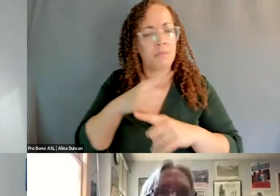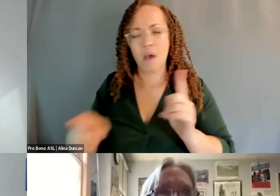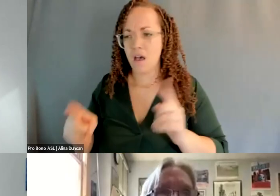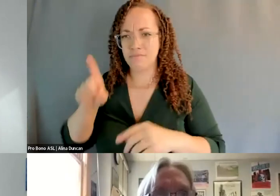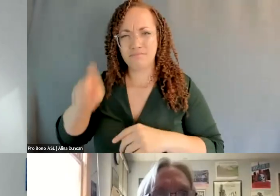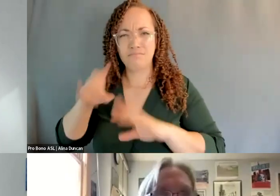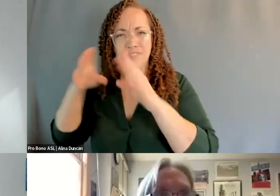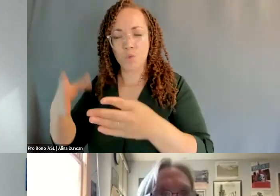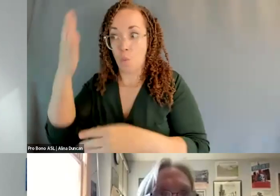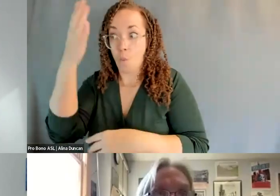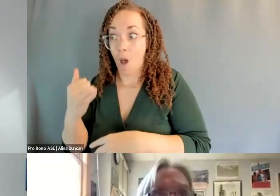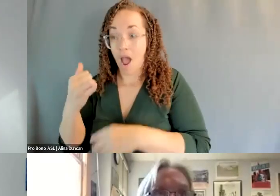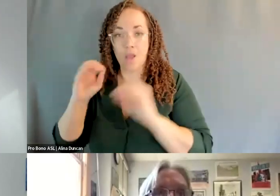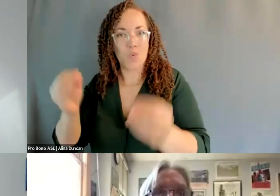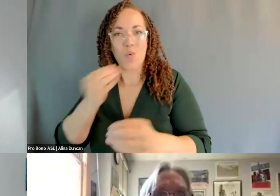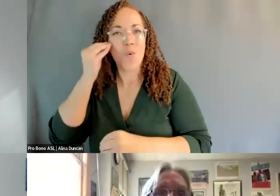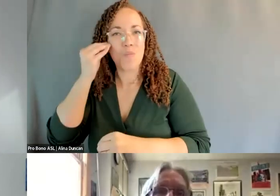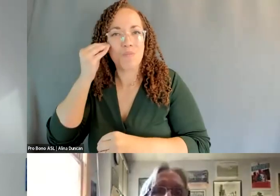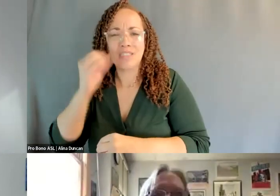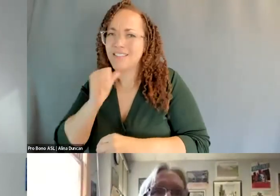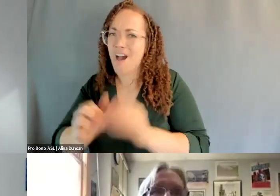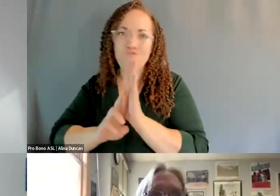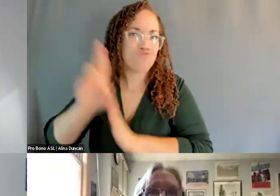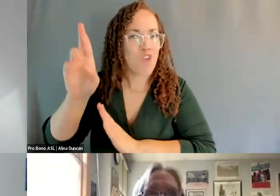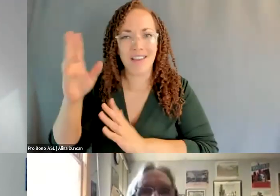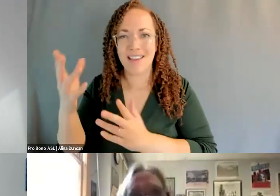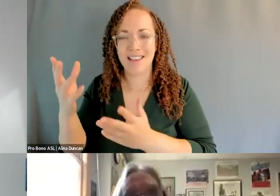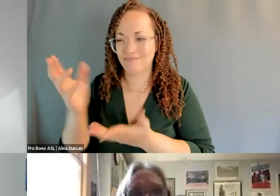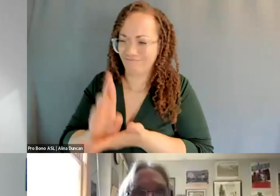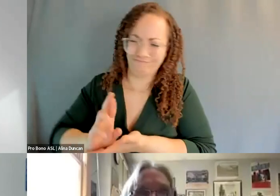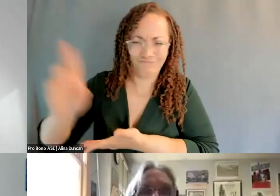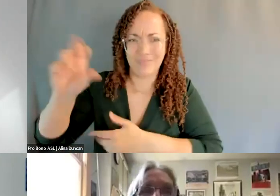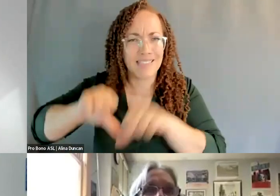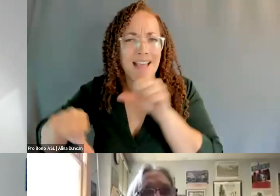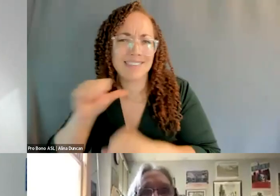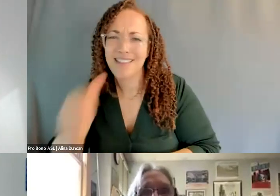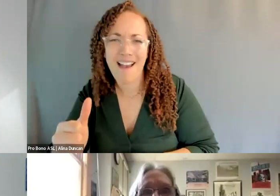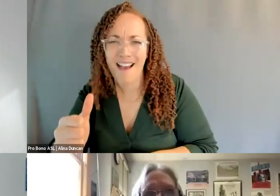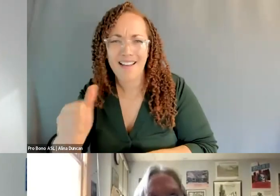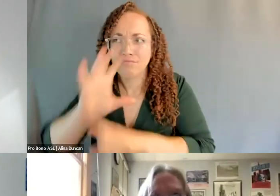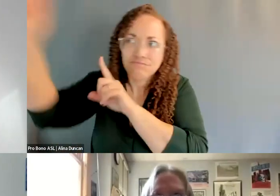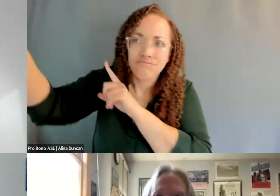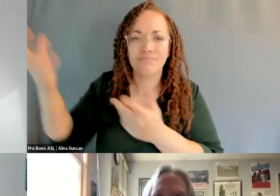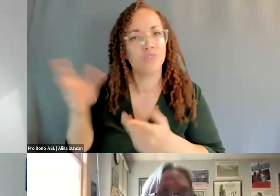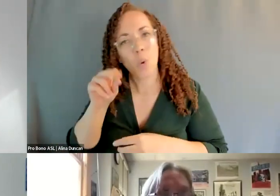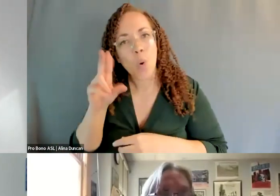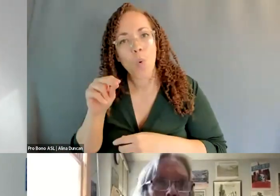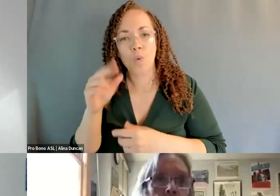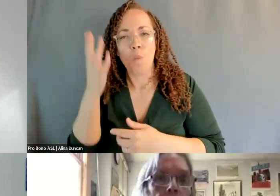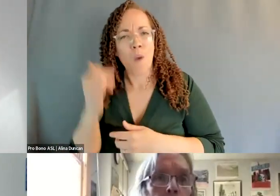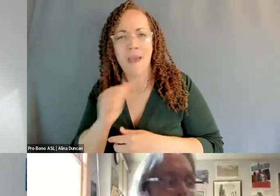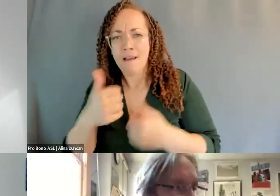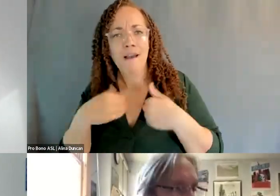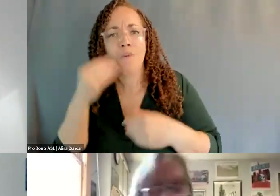isn't rocket science, folks. Nothing ends homelessness like a home. Now, you have a support